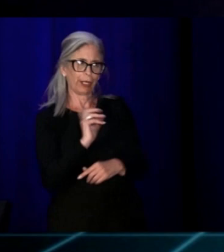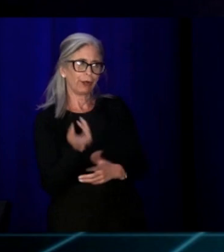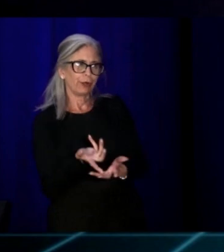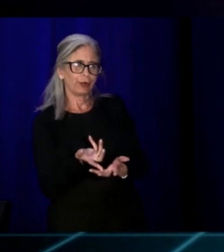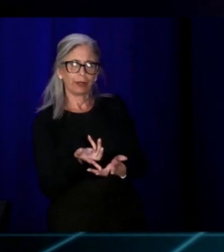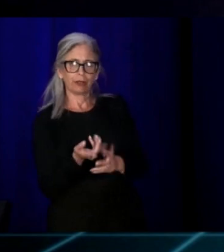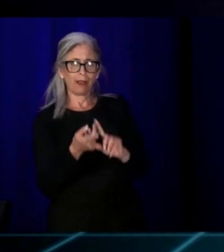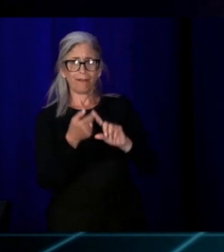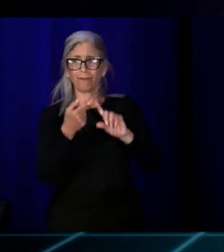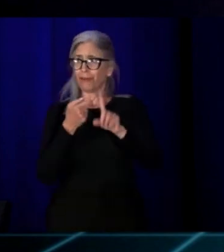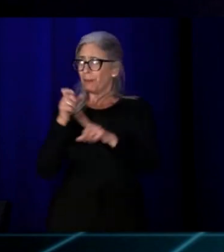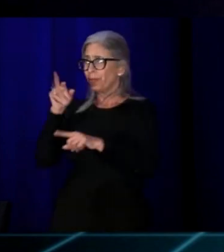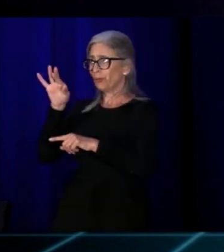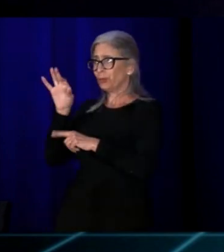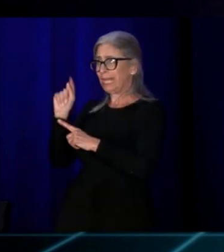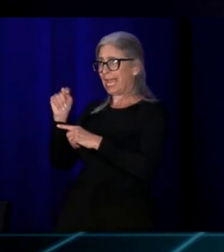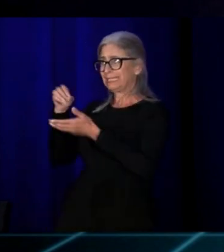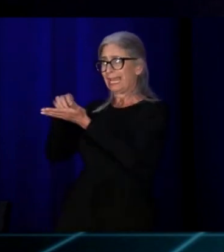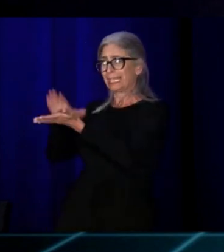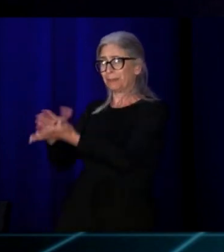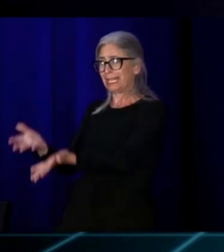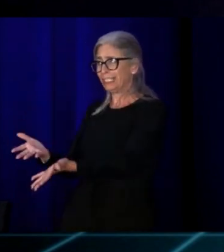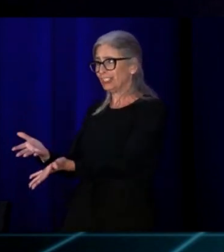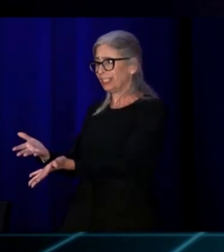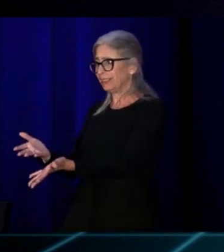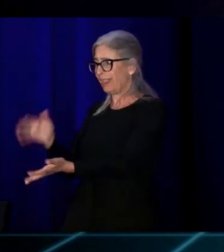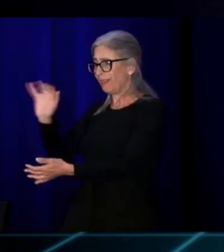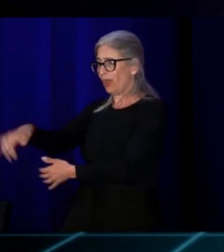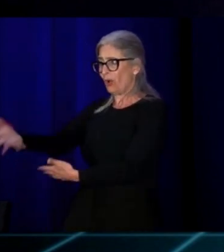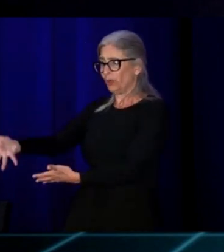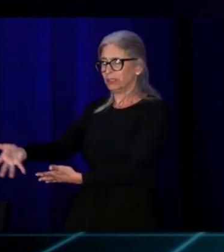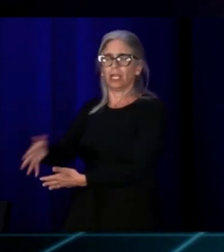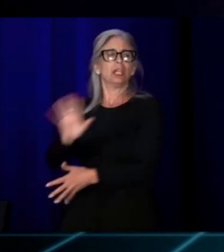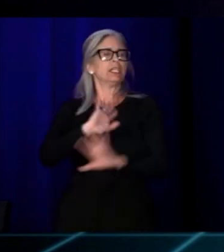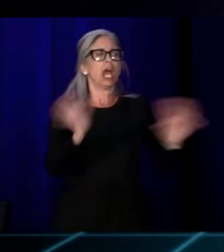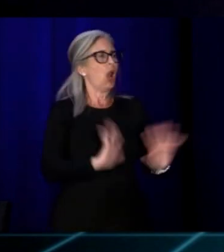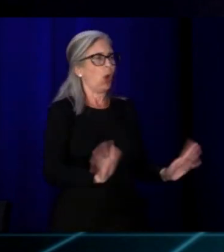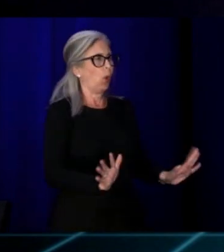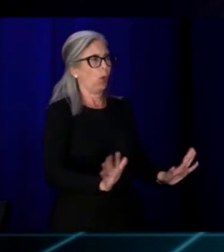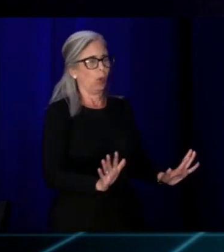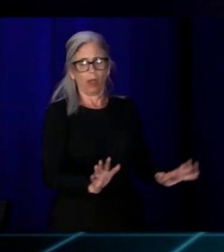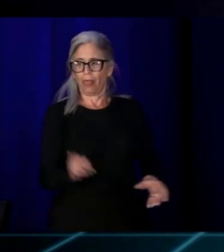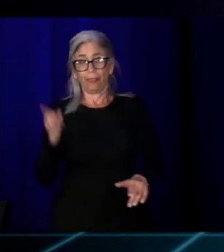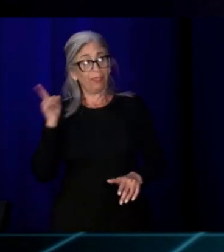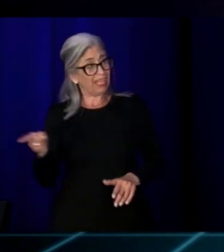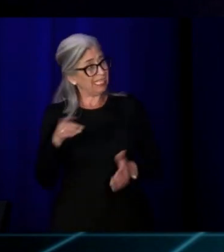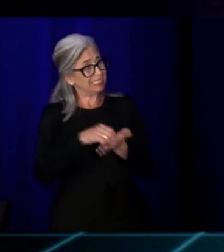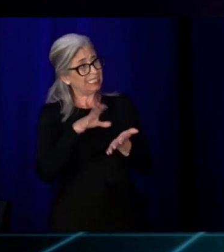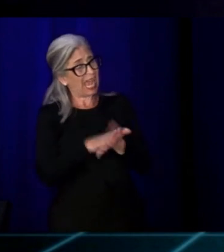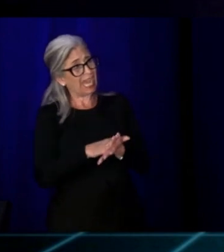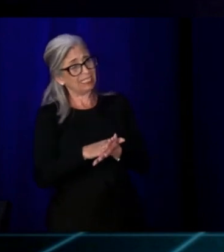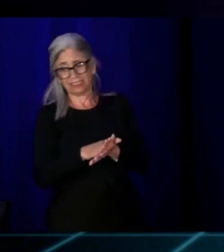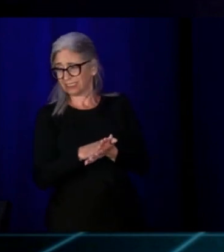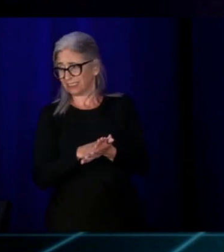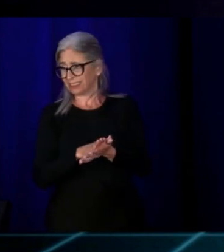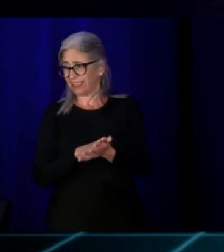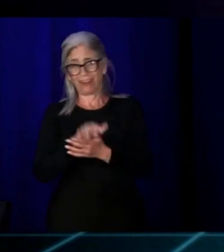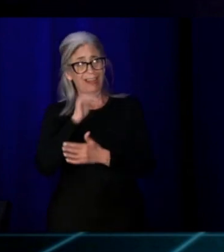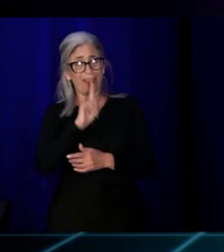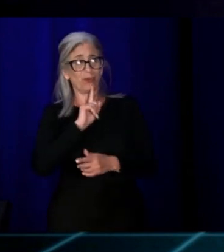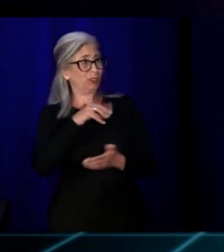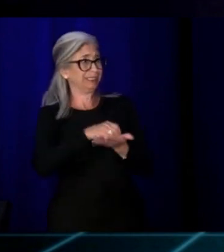From the React docs. Wait, like these docs? Yeah, those ones. No. So these docs are not the actual